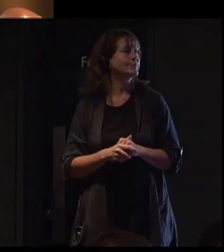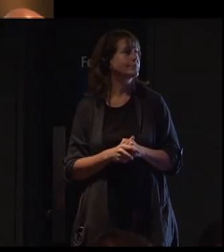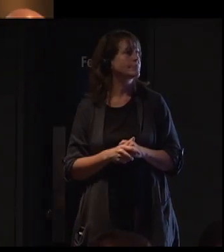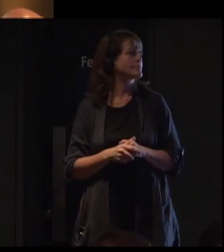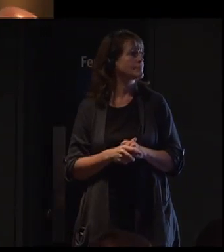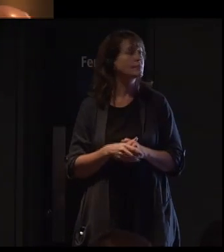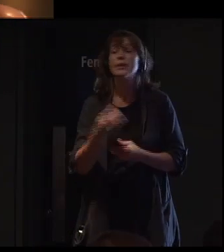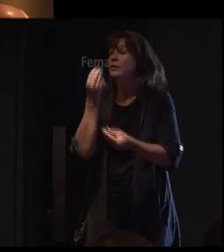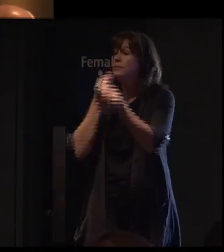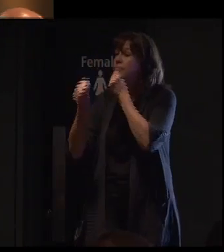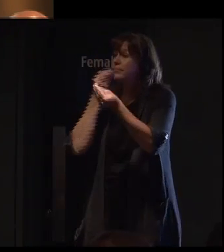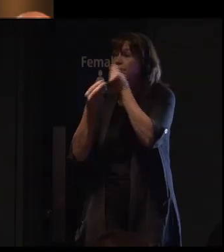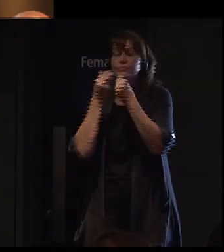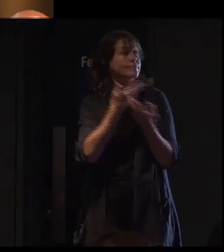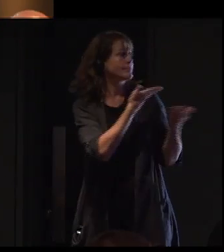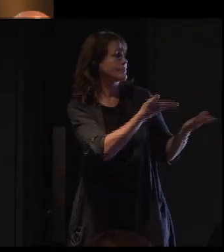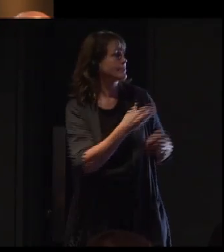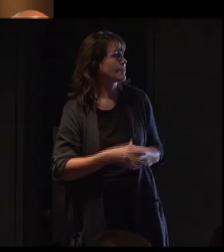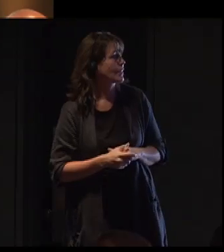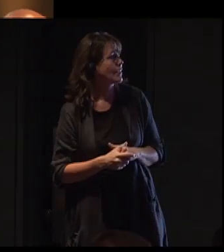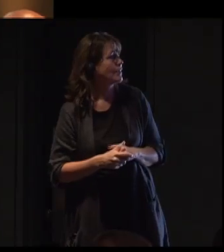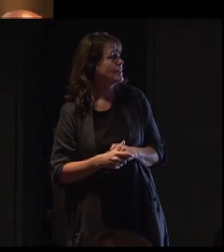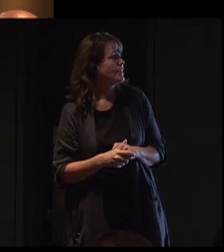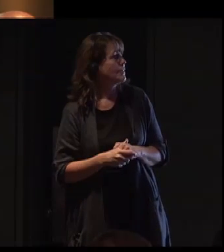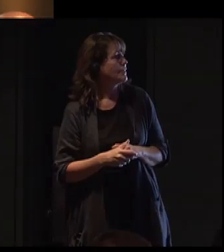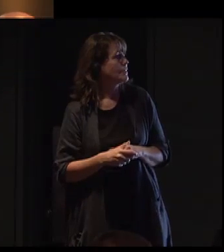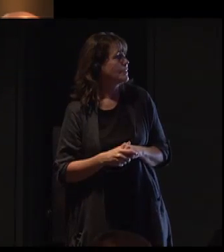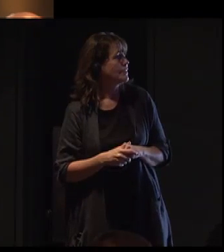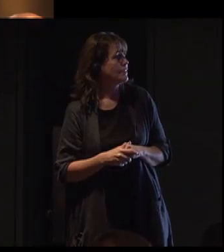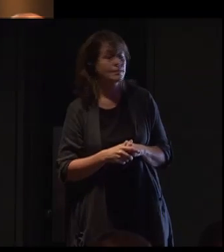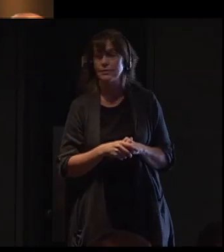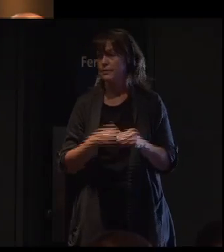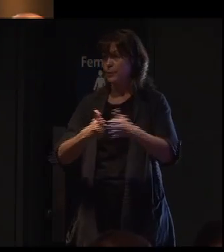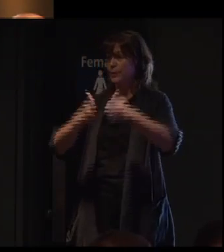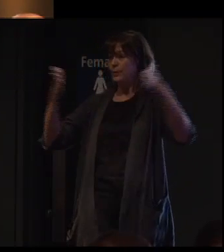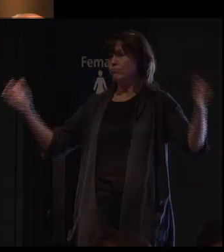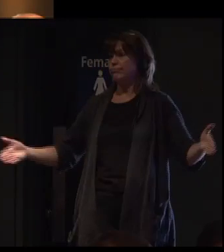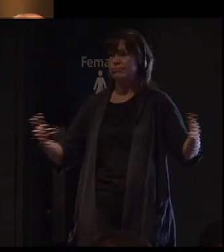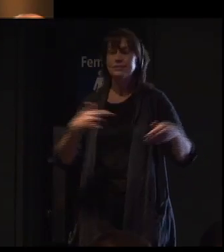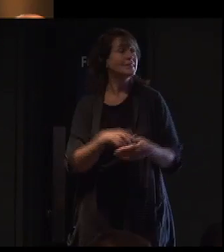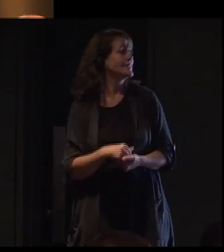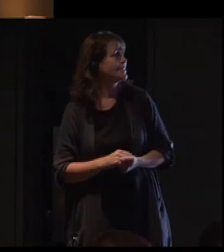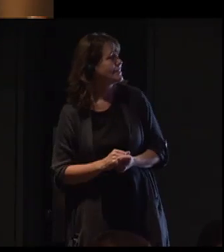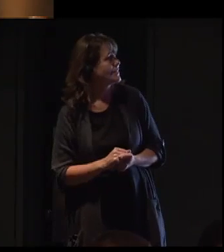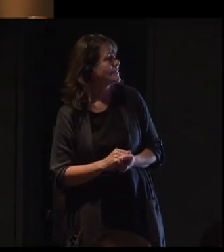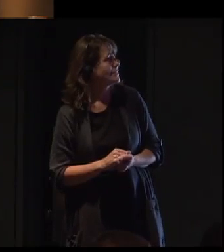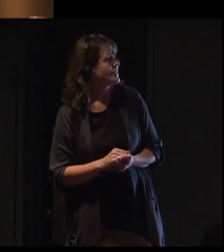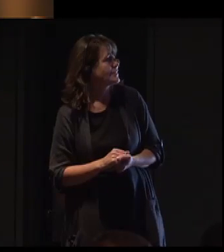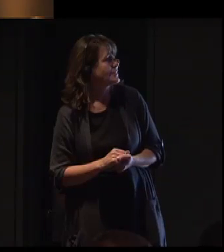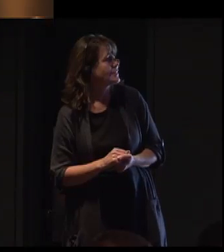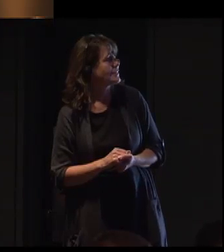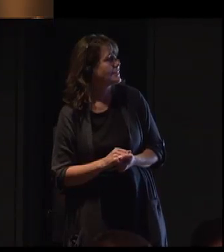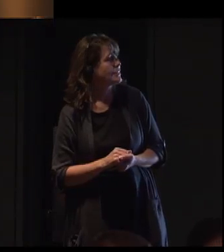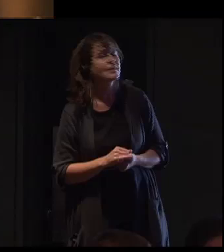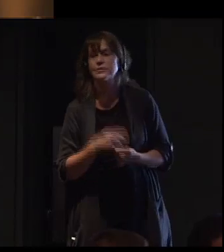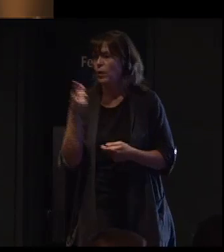Refreshment or catering facilities, yet two extremes of the facilities that we've seen during this survey. And this is just some